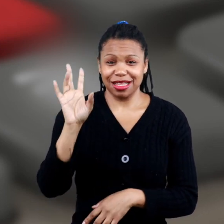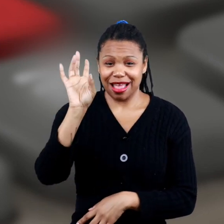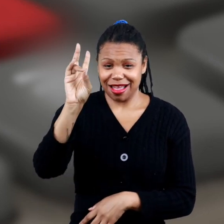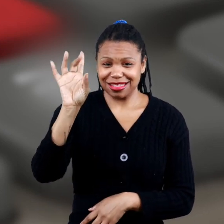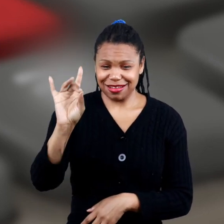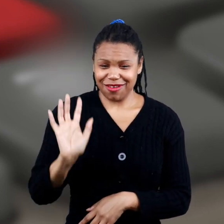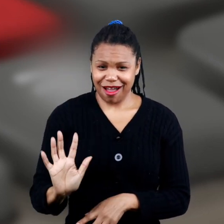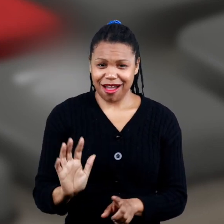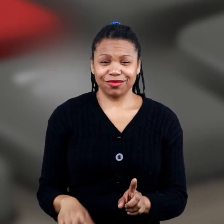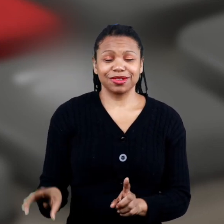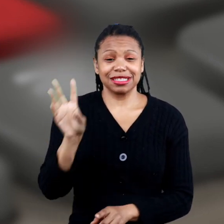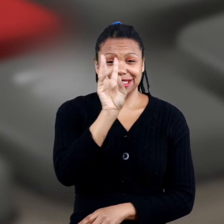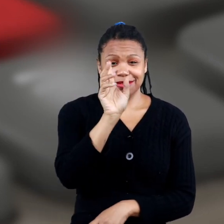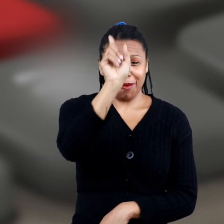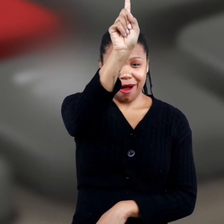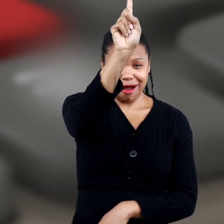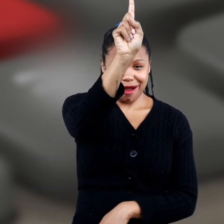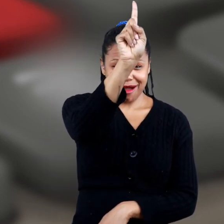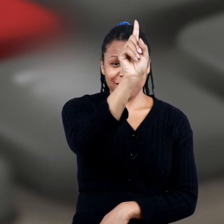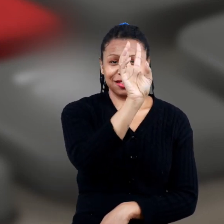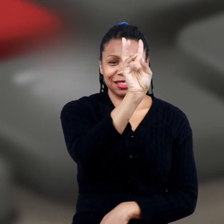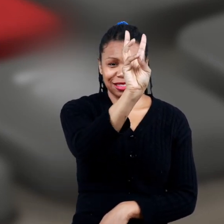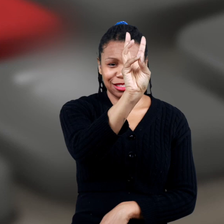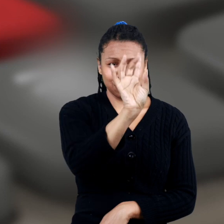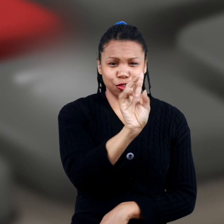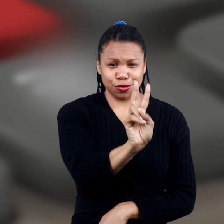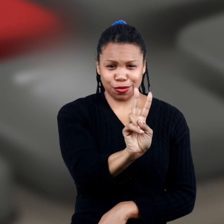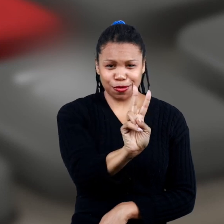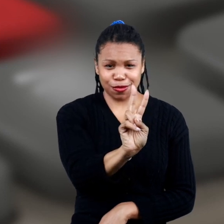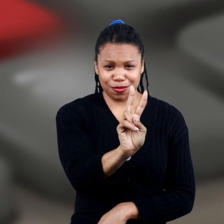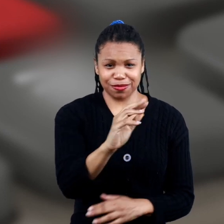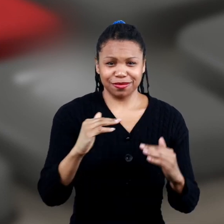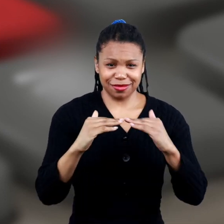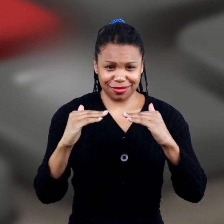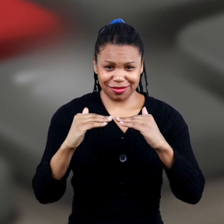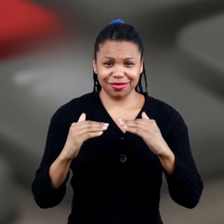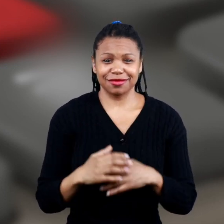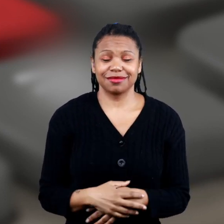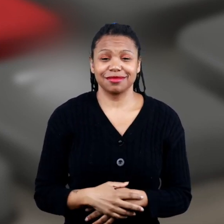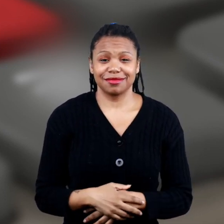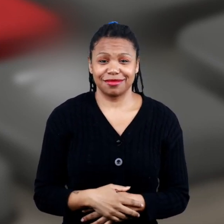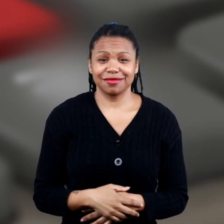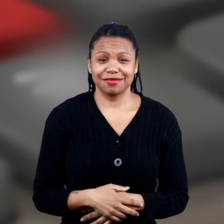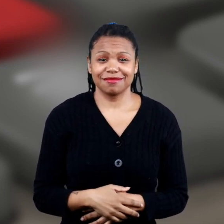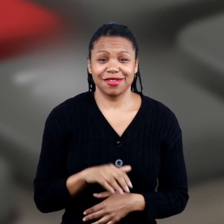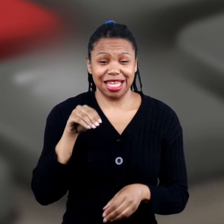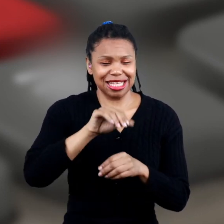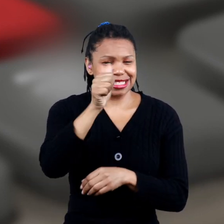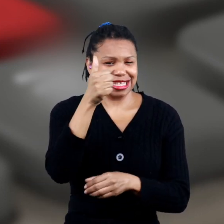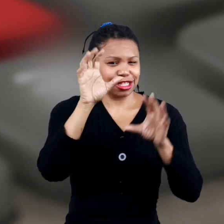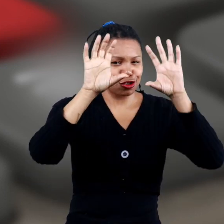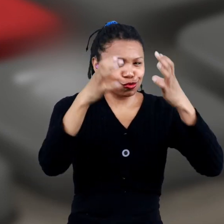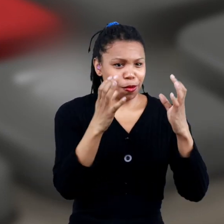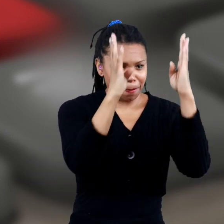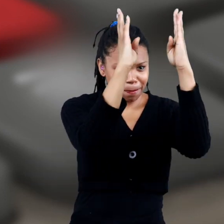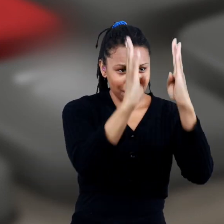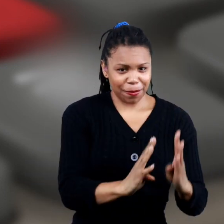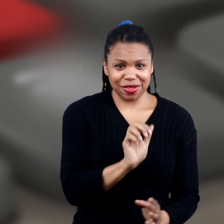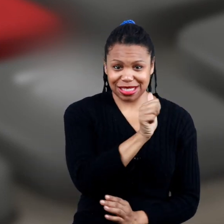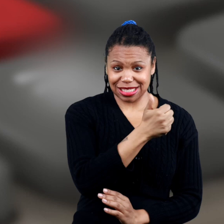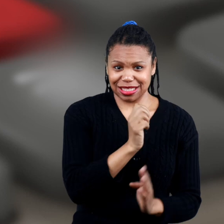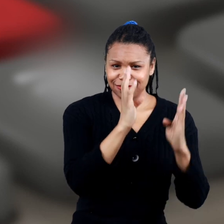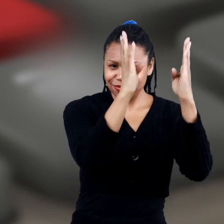See here, like this. Then you take the one ten and regroup it by writing it above the six and two in the tens column.